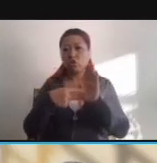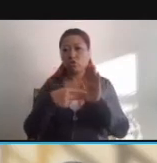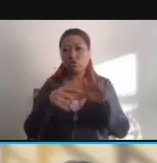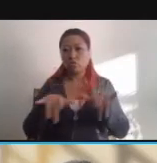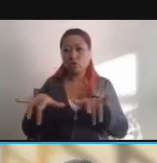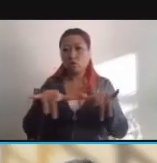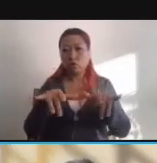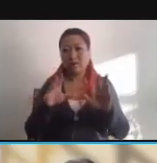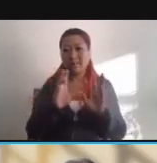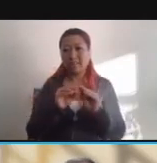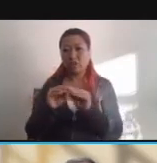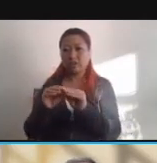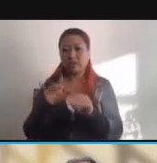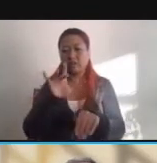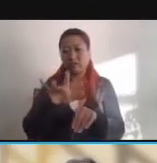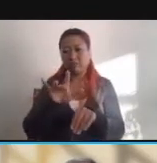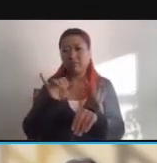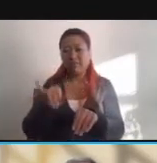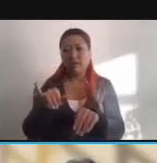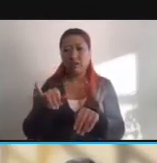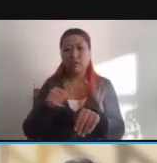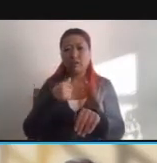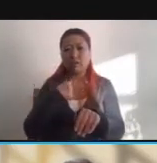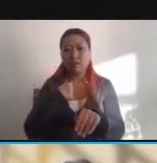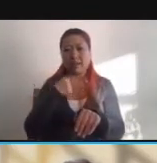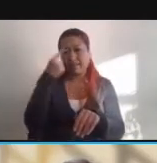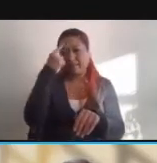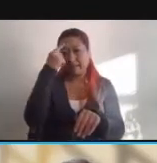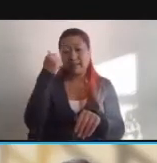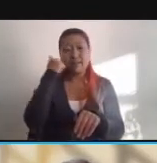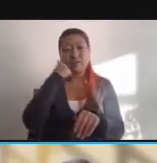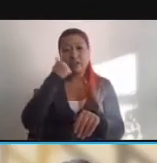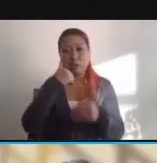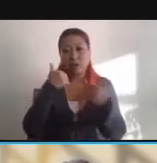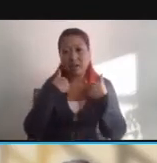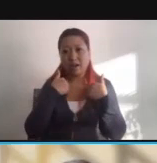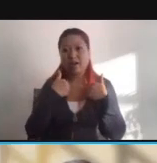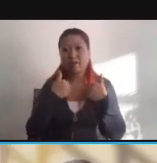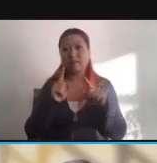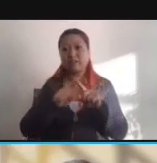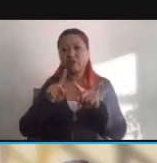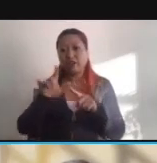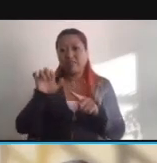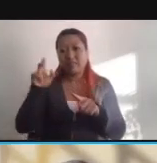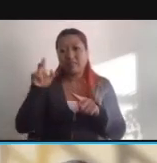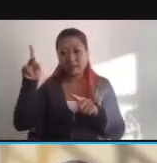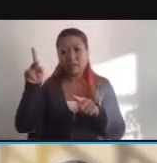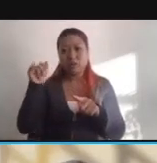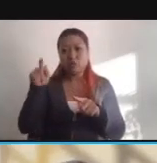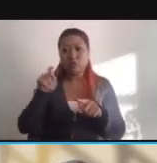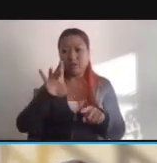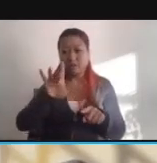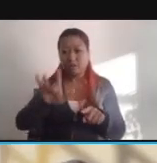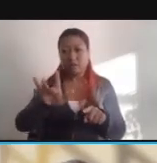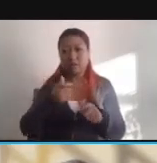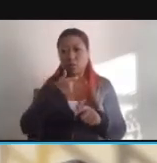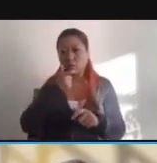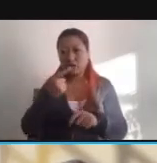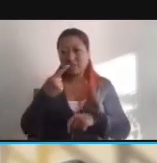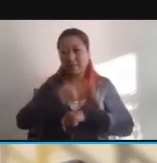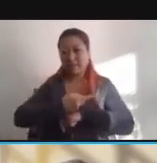able, I'm presuming that it'll be one of those for each day. So you'll be able to go back and look at those recorded sessions for that day.